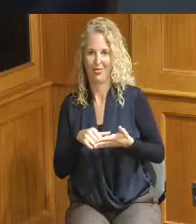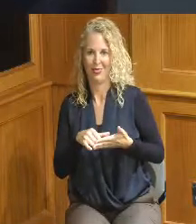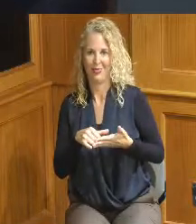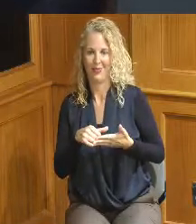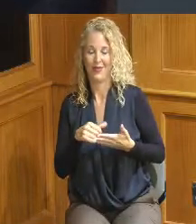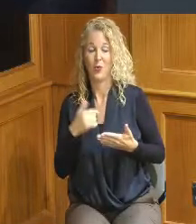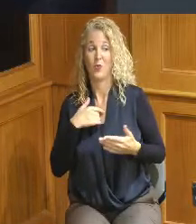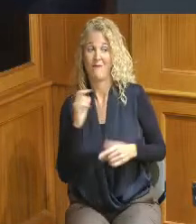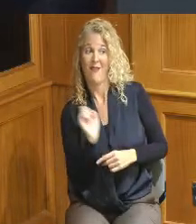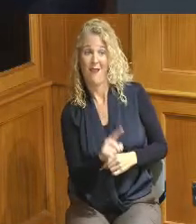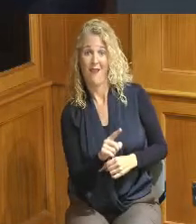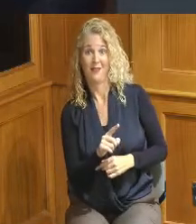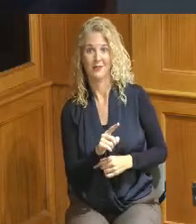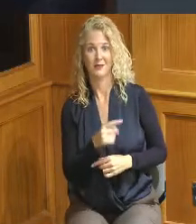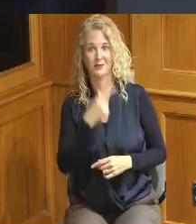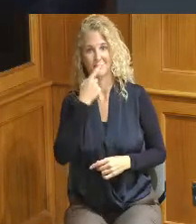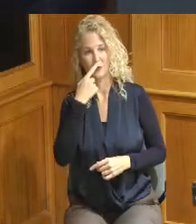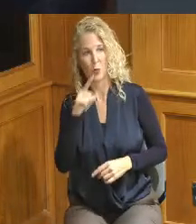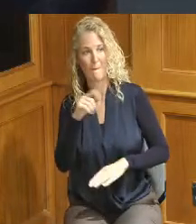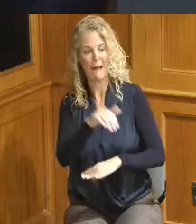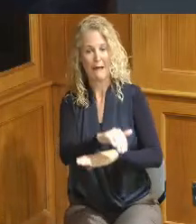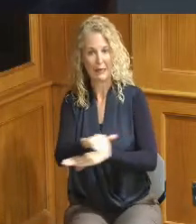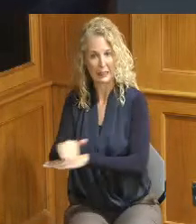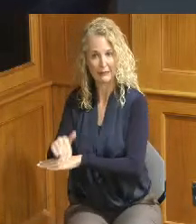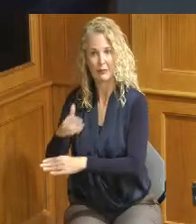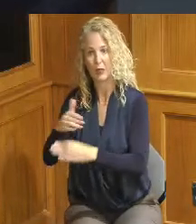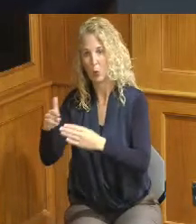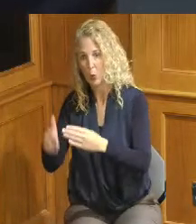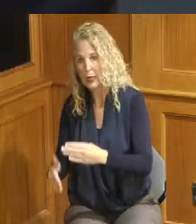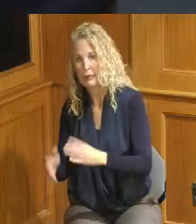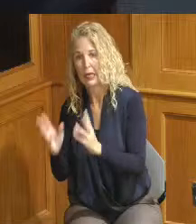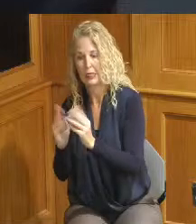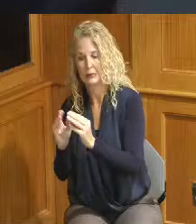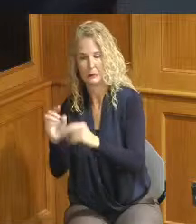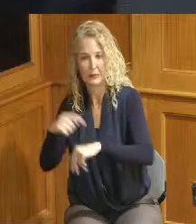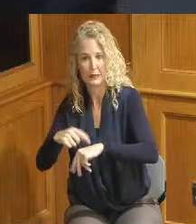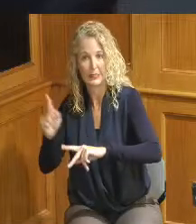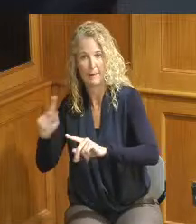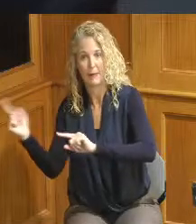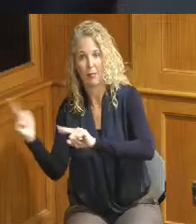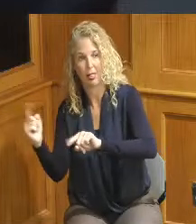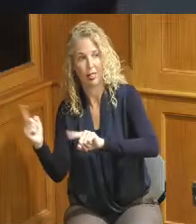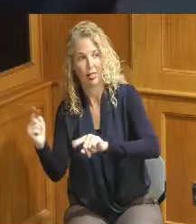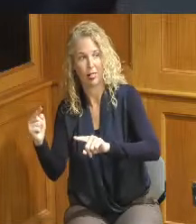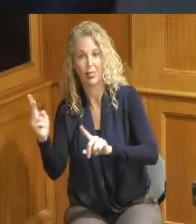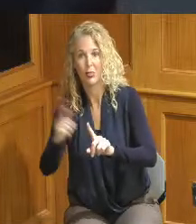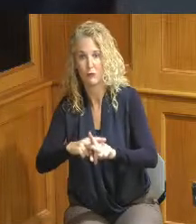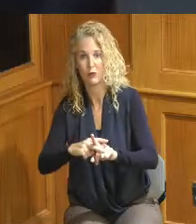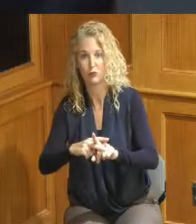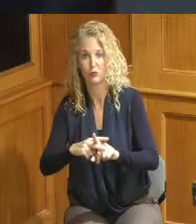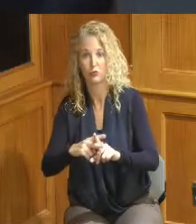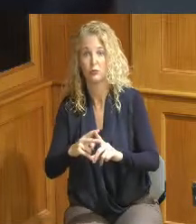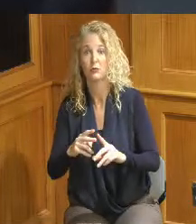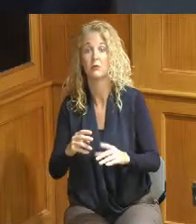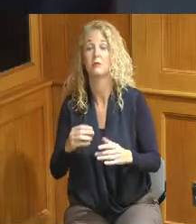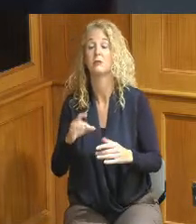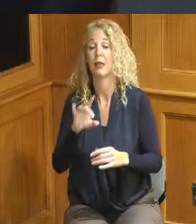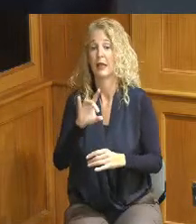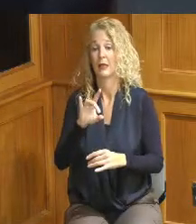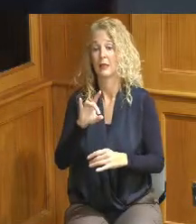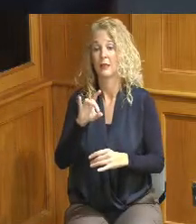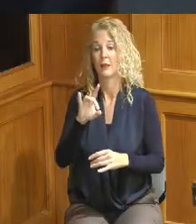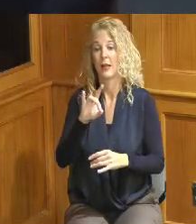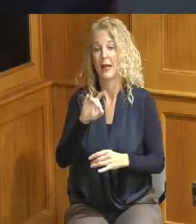asked them to work with the railroad to provide evening and weekend hours so people can come and register that way. They also have an 800 number. They can also